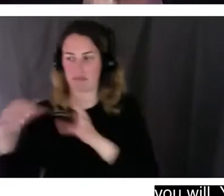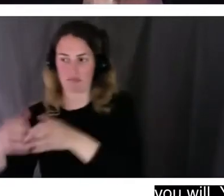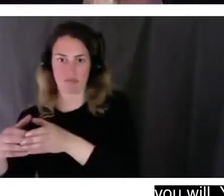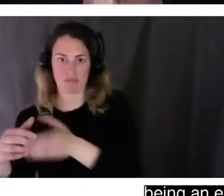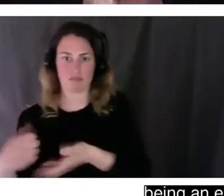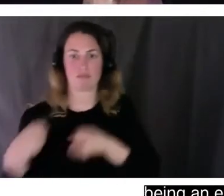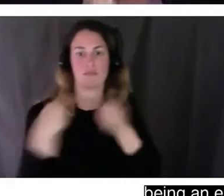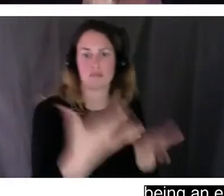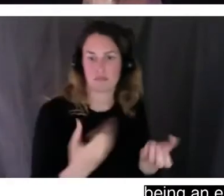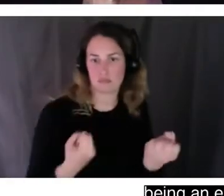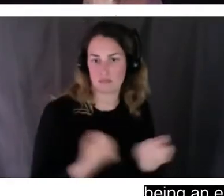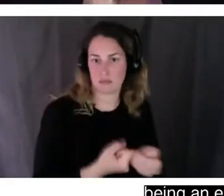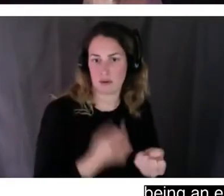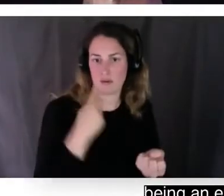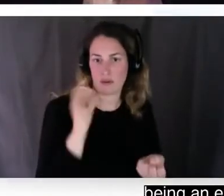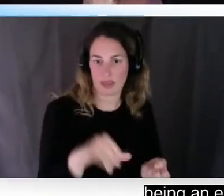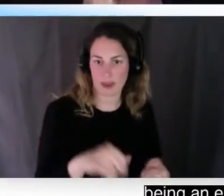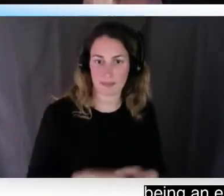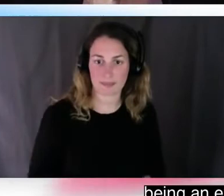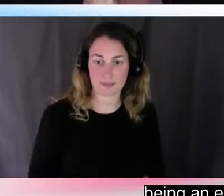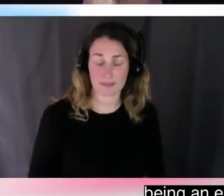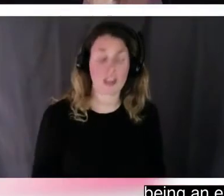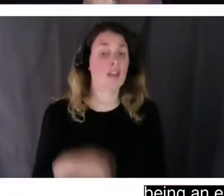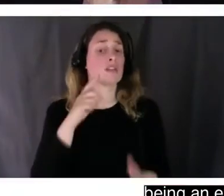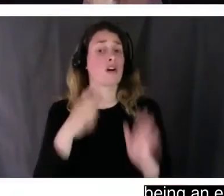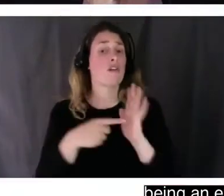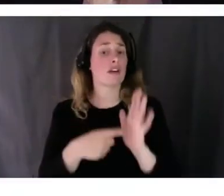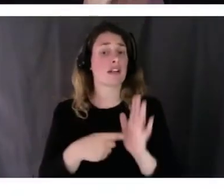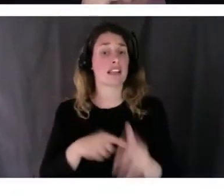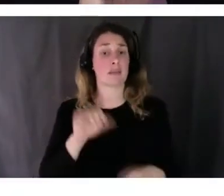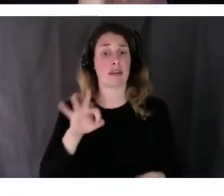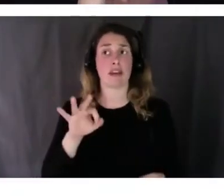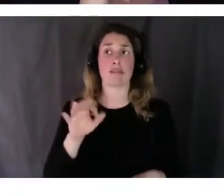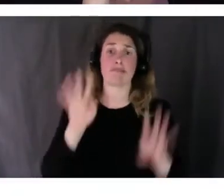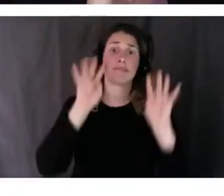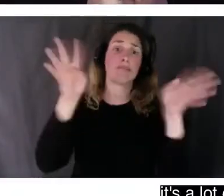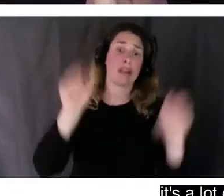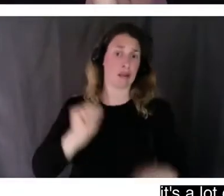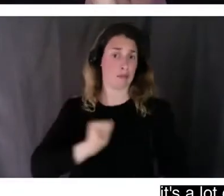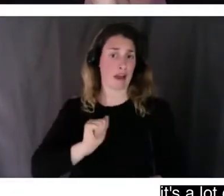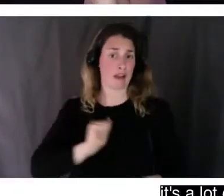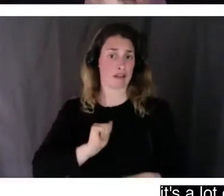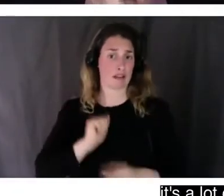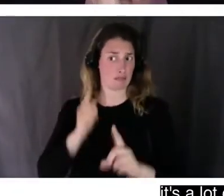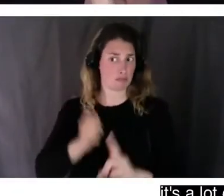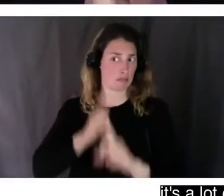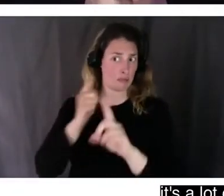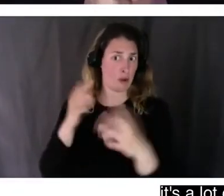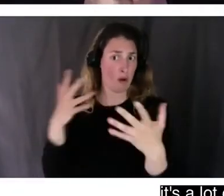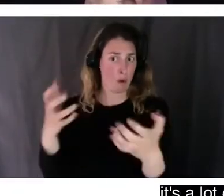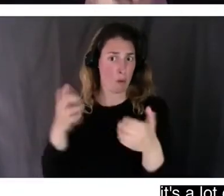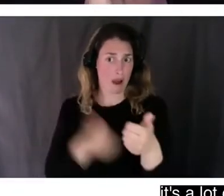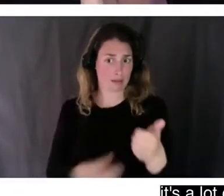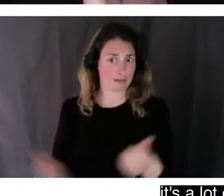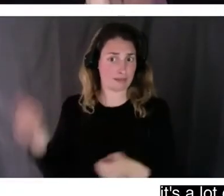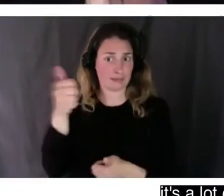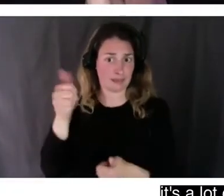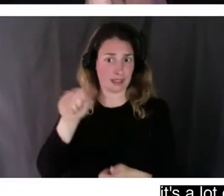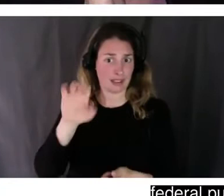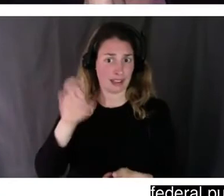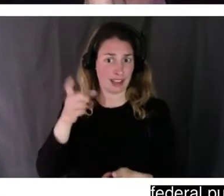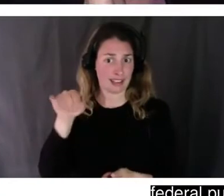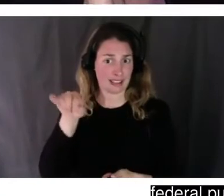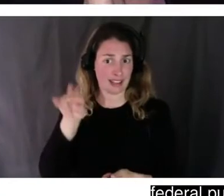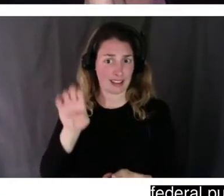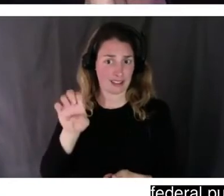interested in being an executive, and not everybody is, a lot of work, a lot of hours to be